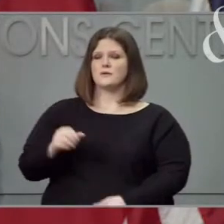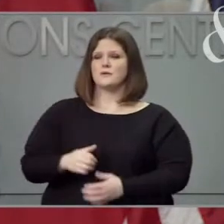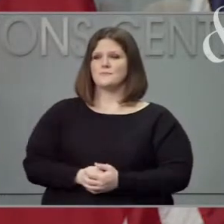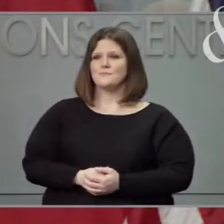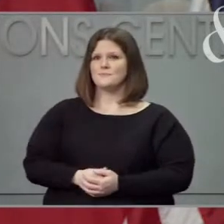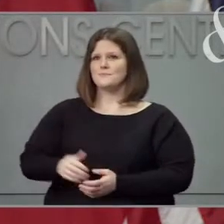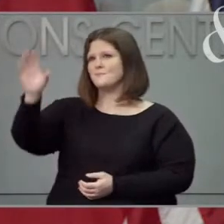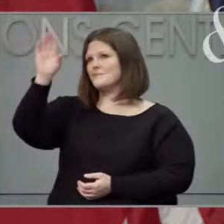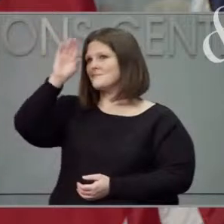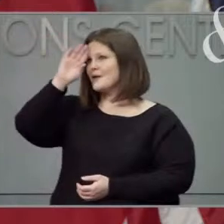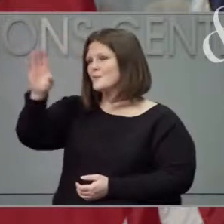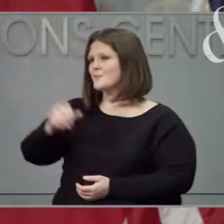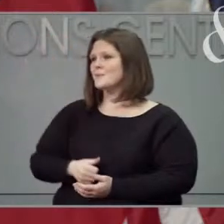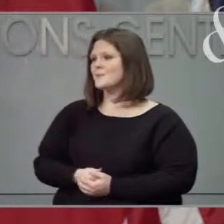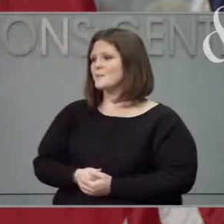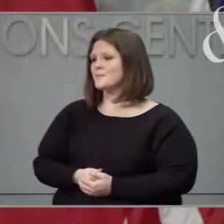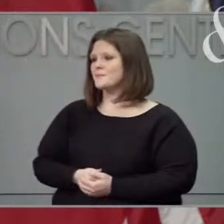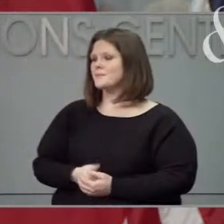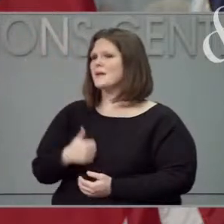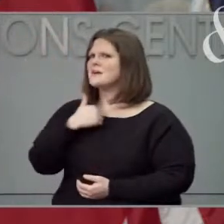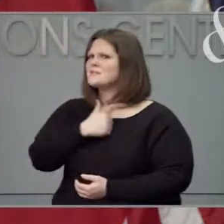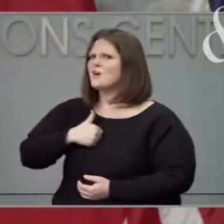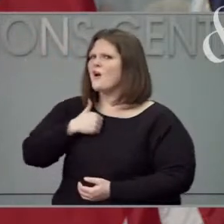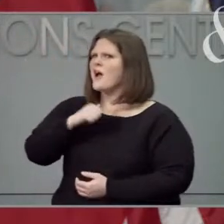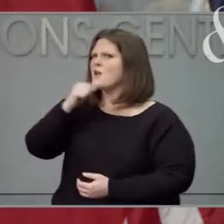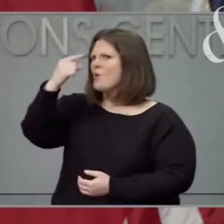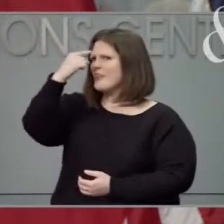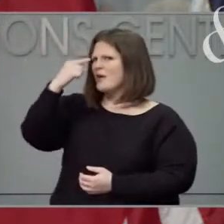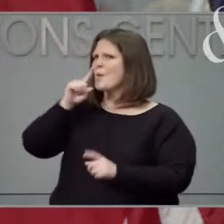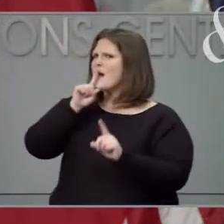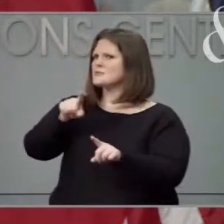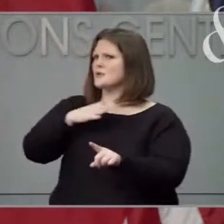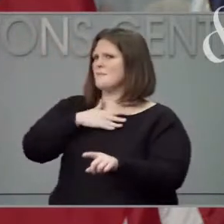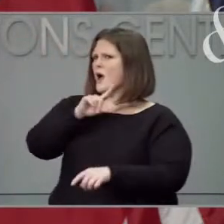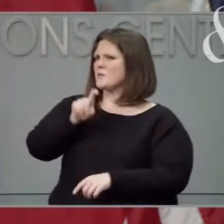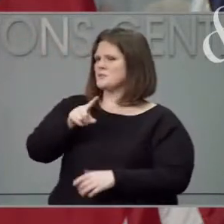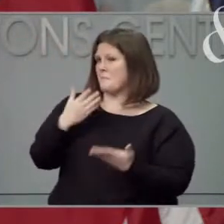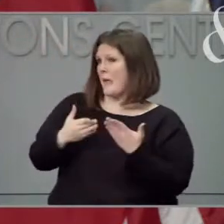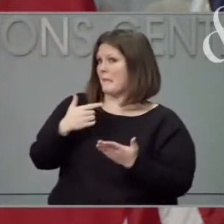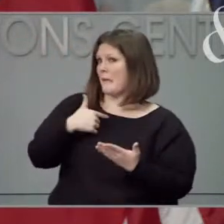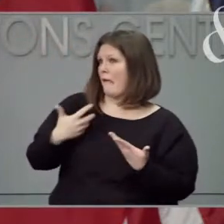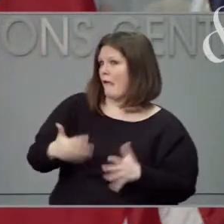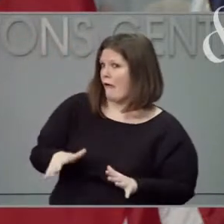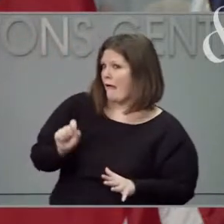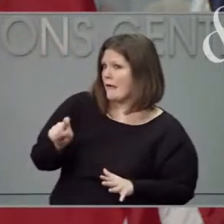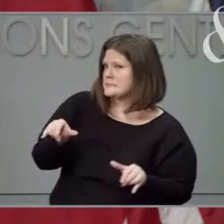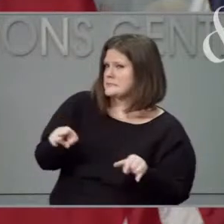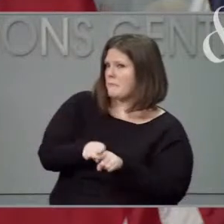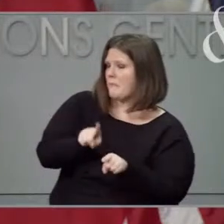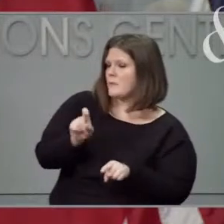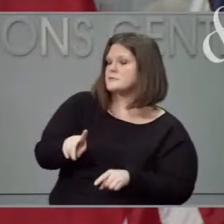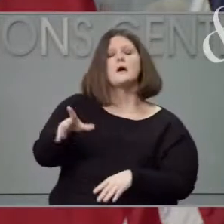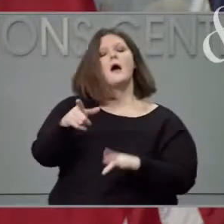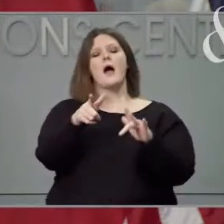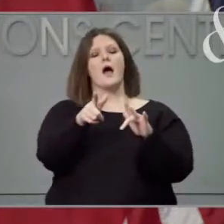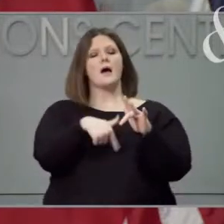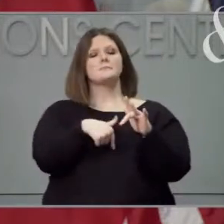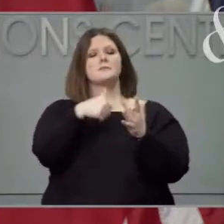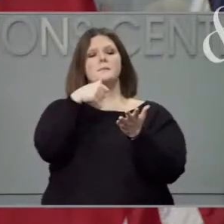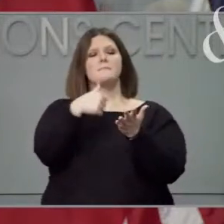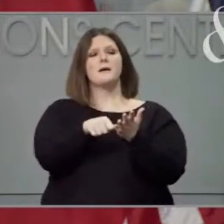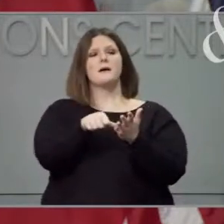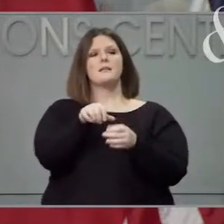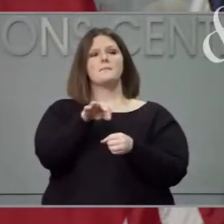Hi there. Yeah, sorry if this has been asked already. I don't think it has. But on absentee ballot, mail-in ballots that had to